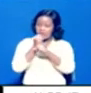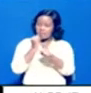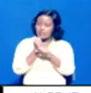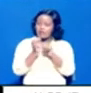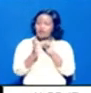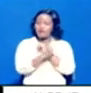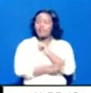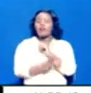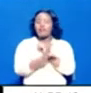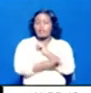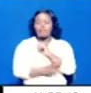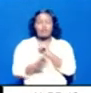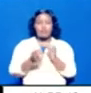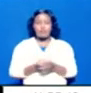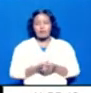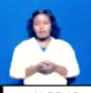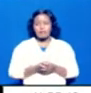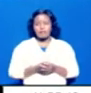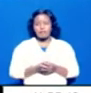that you can measure.